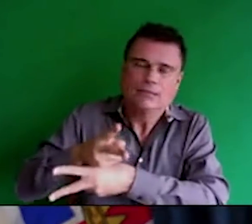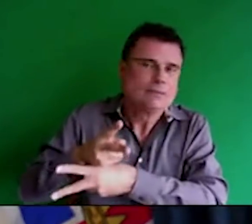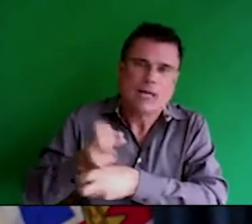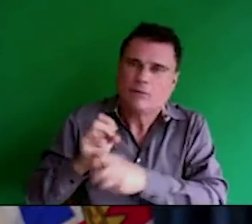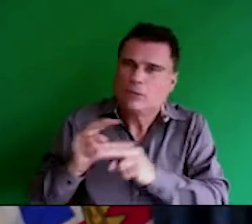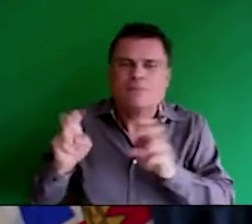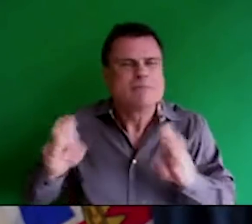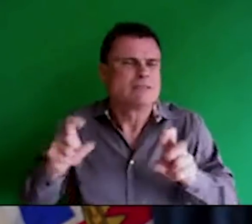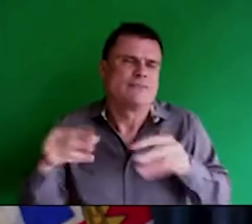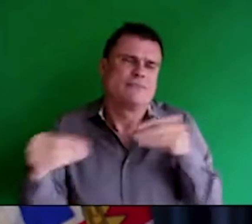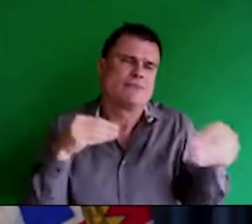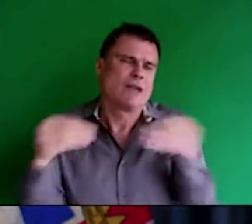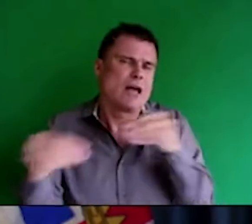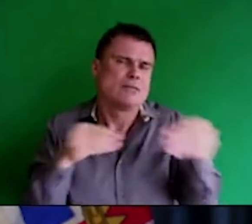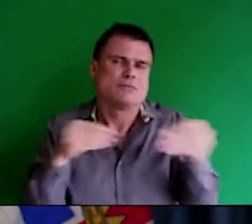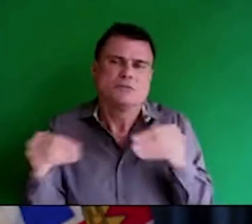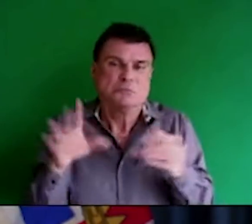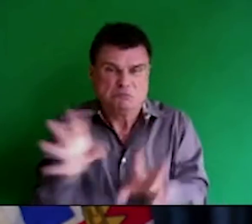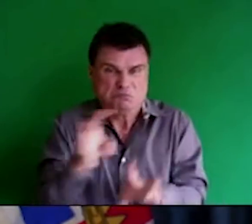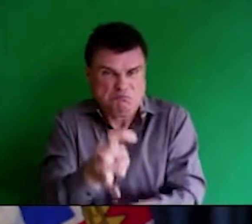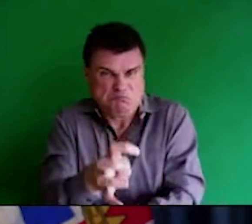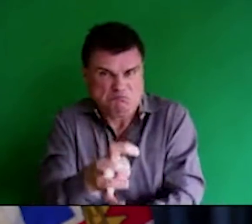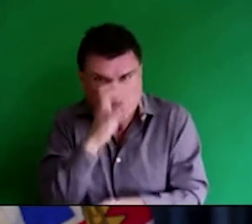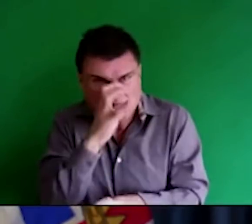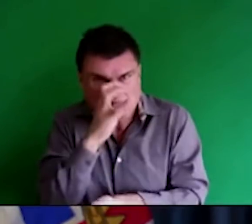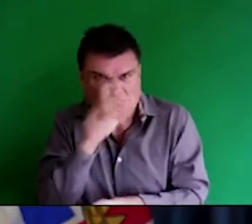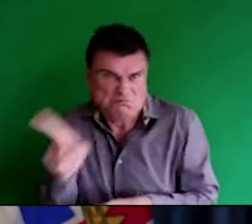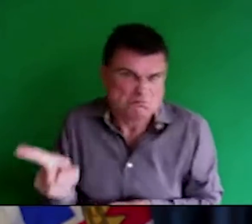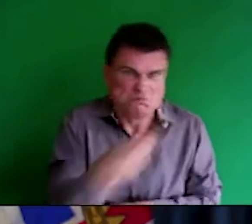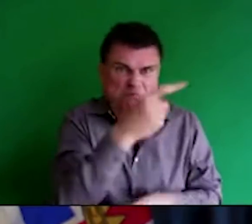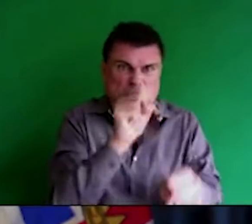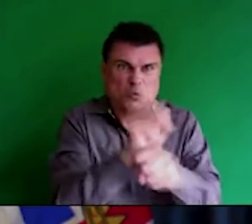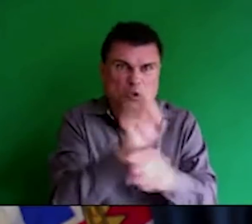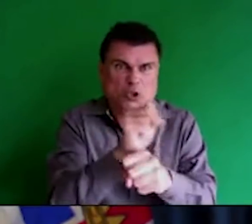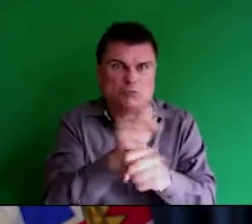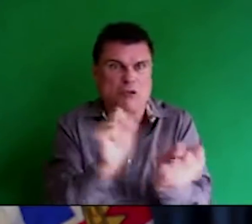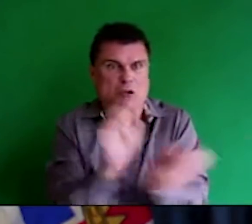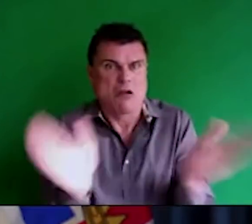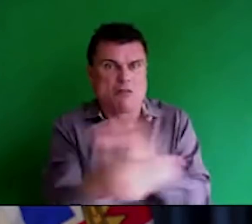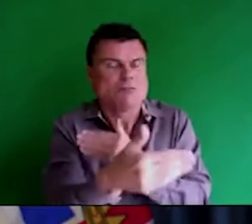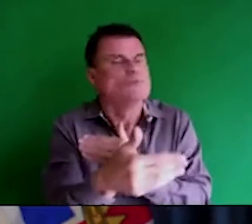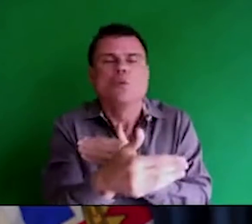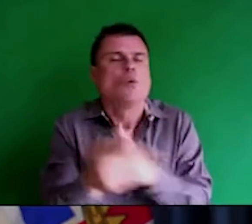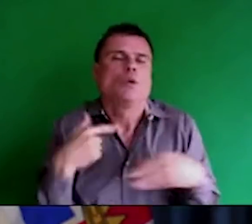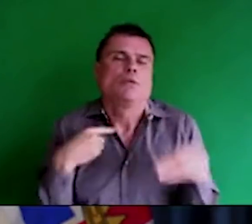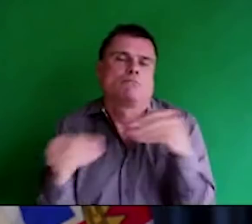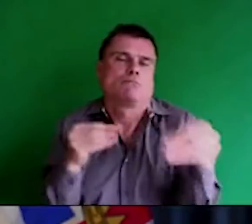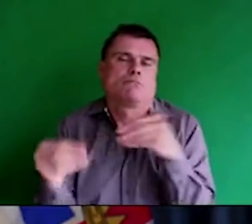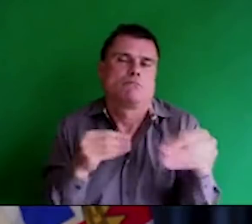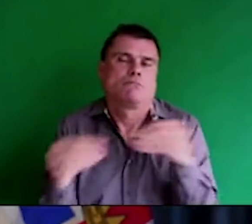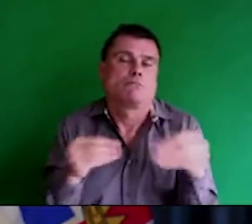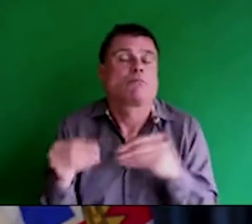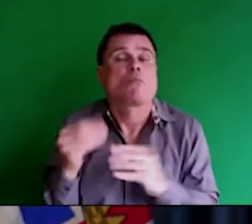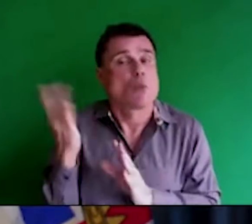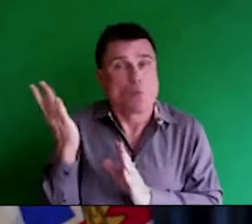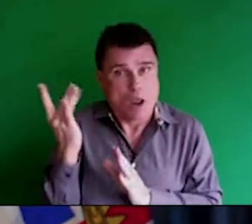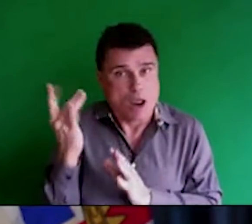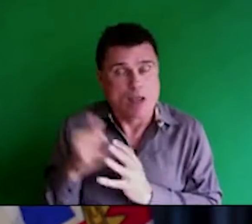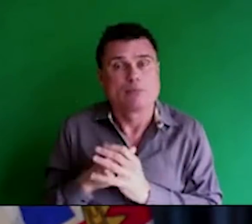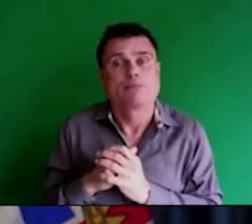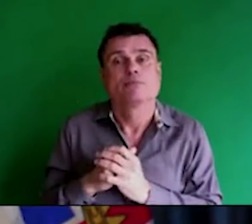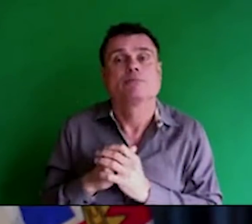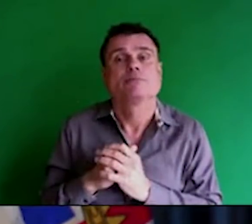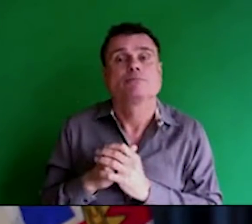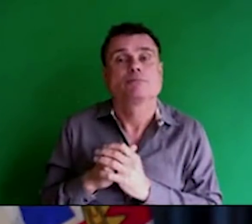don't think that British Columbians want us to hold rigidly to positions that have been proven to be inaccurate based on